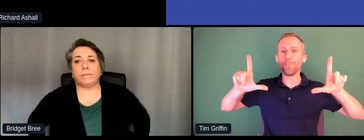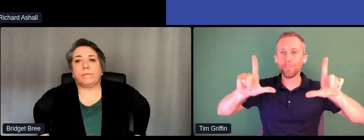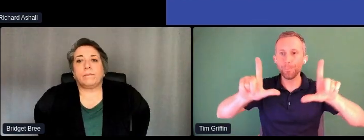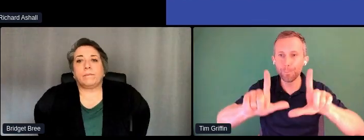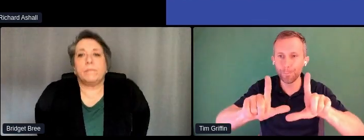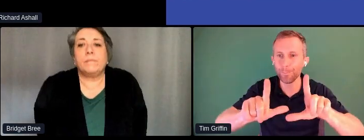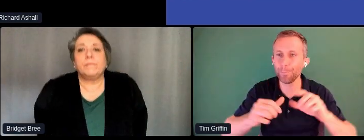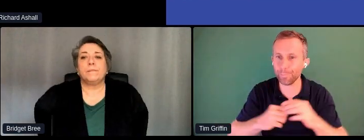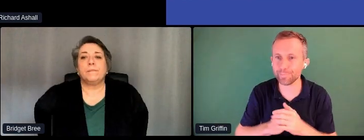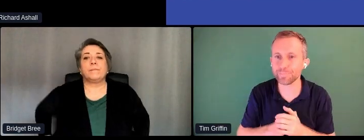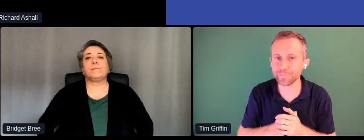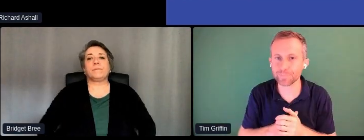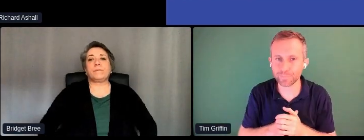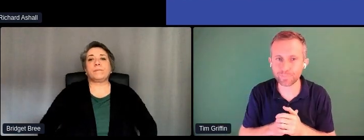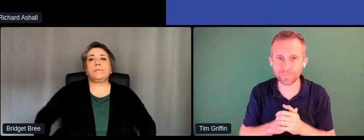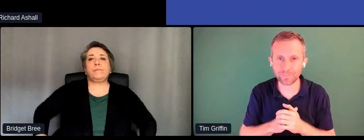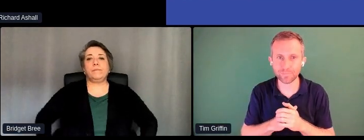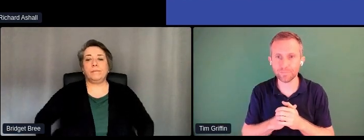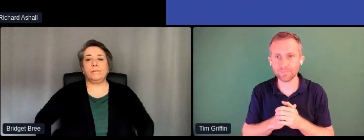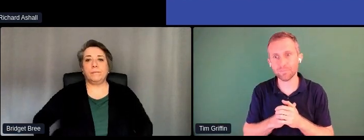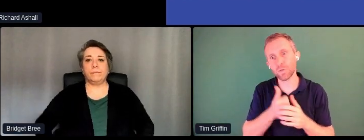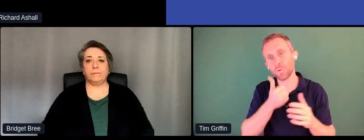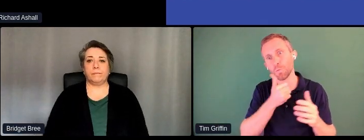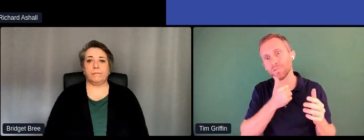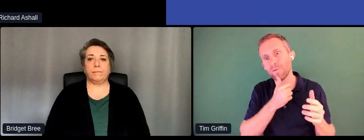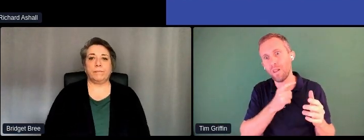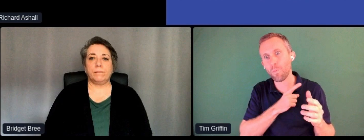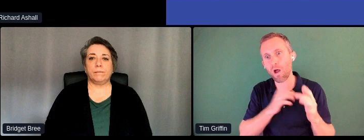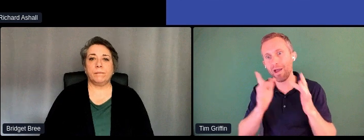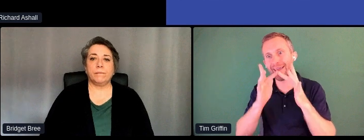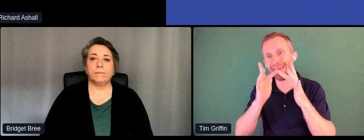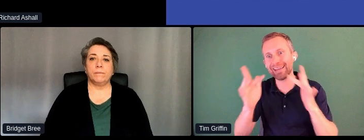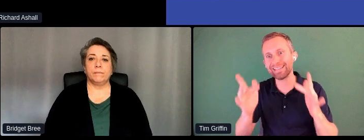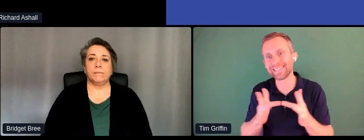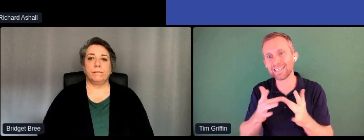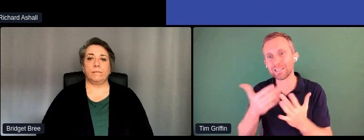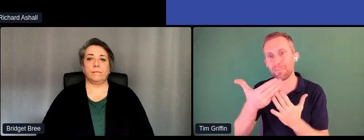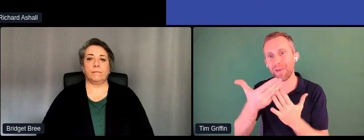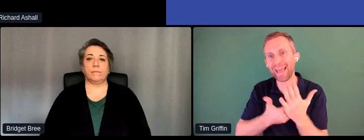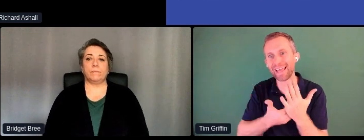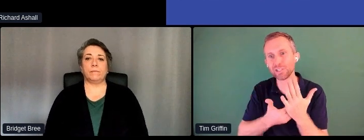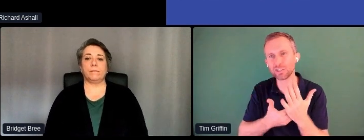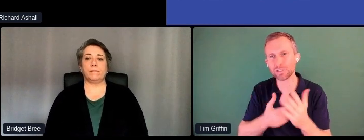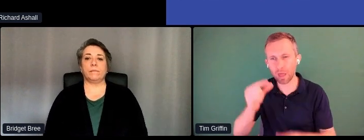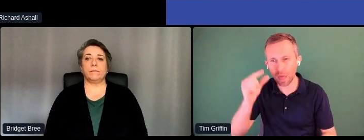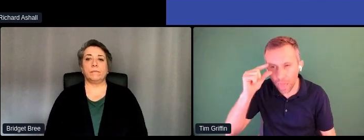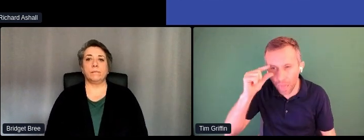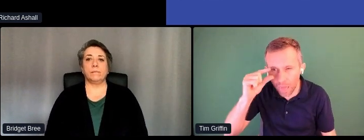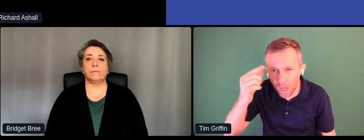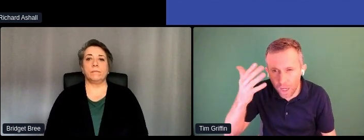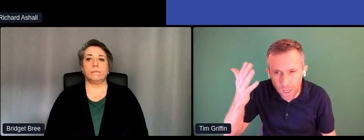particularly with the internet. So with our internet app, we